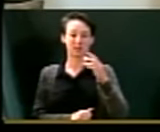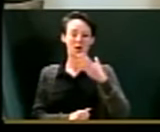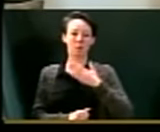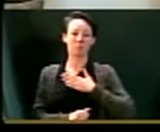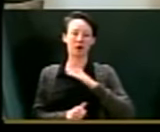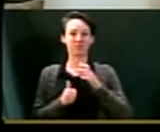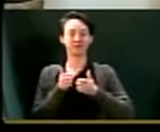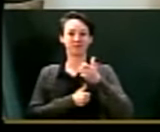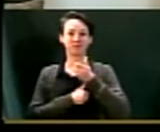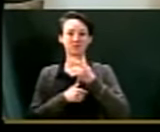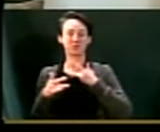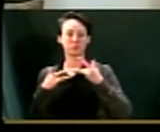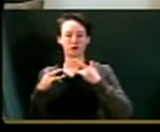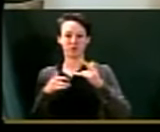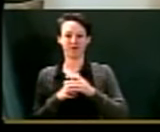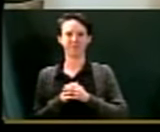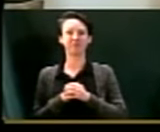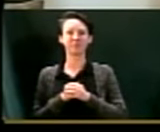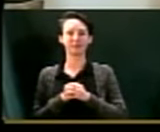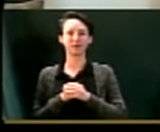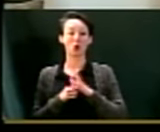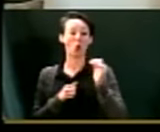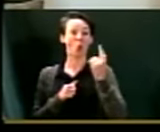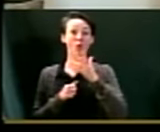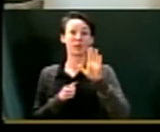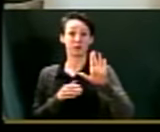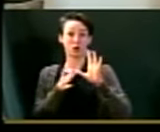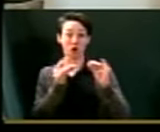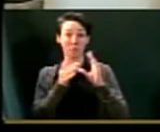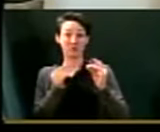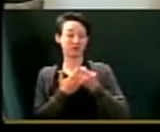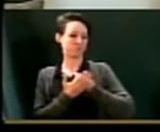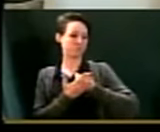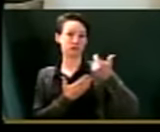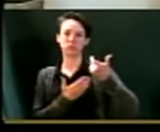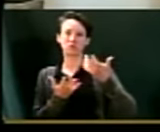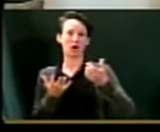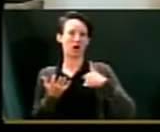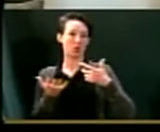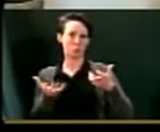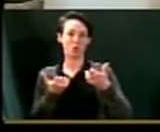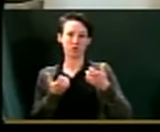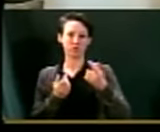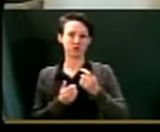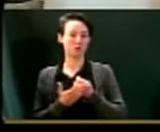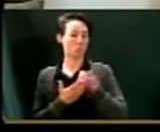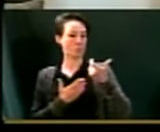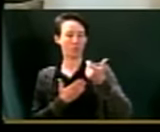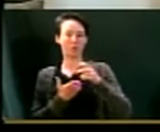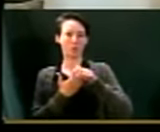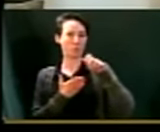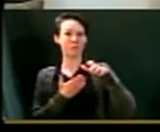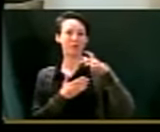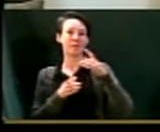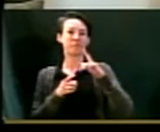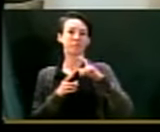all of their comments taken out and removed from any consideration in our strategic